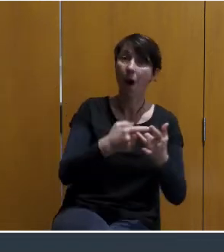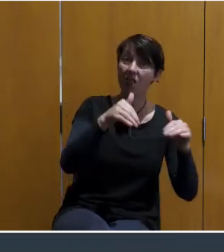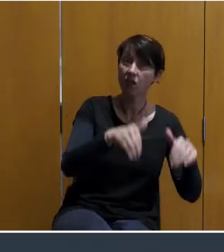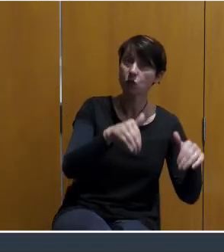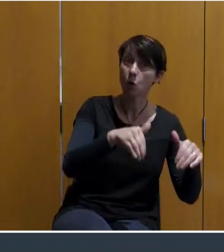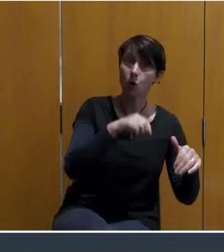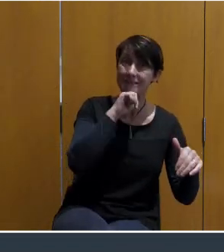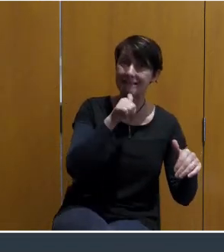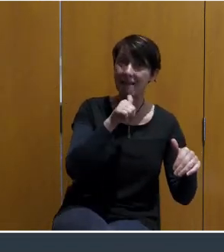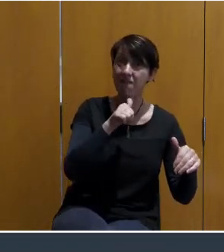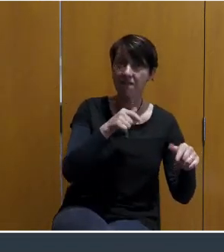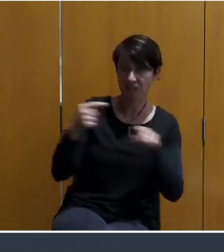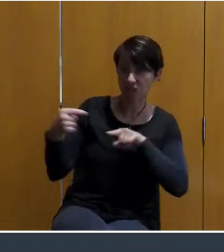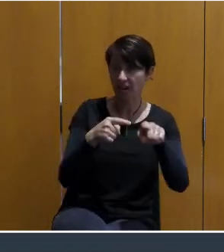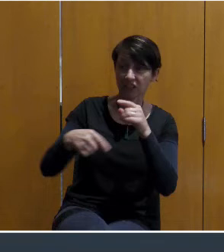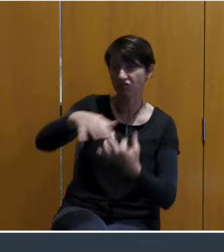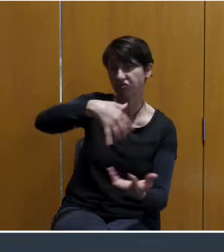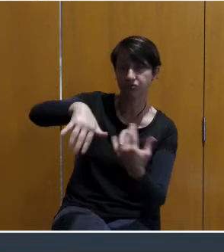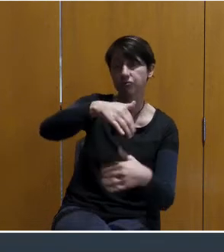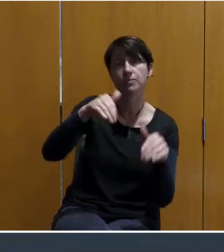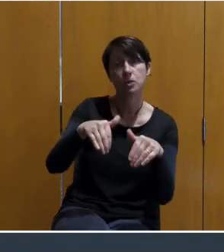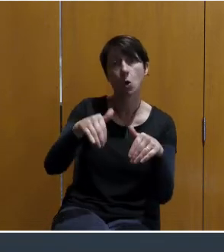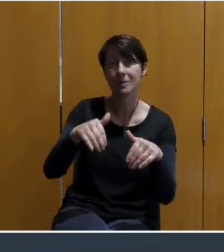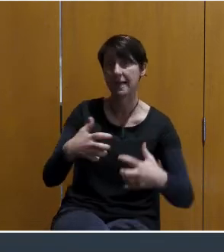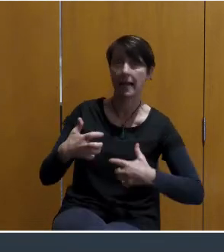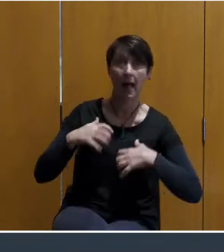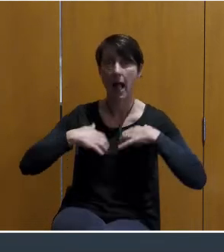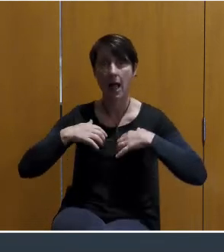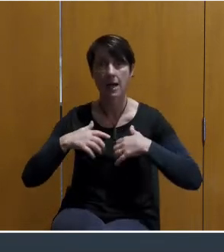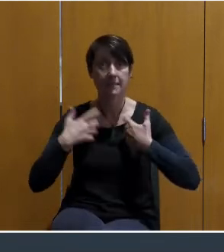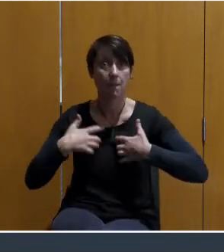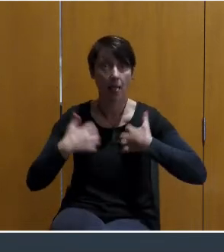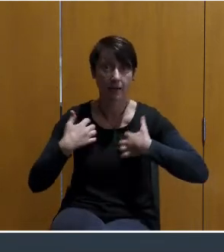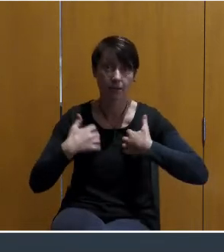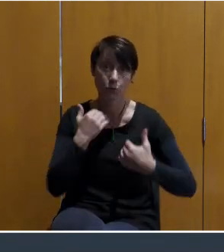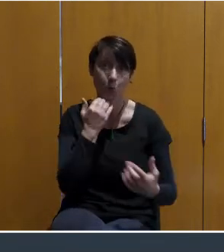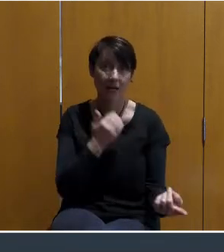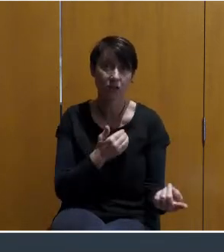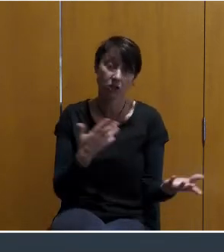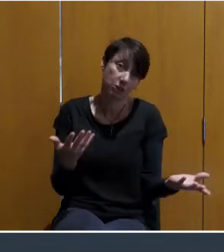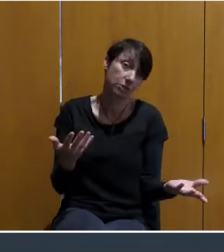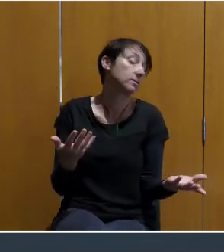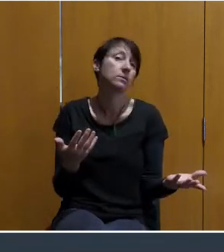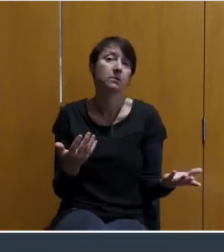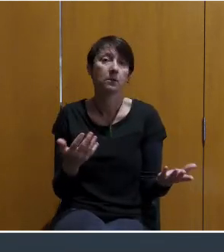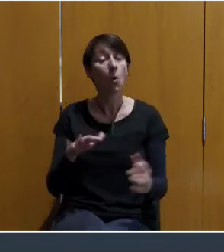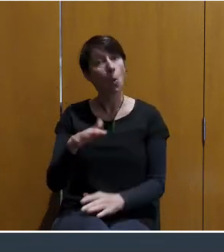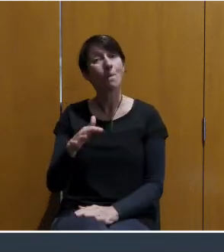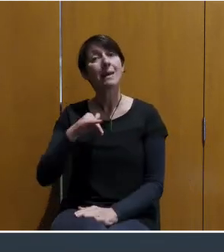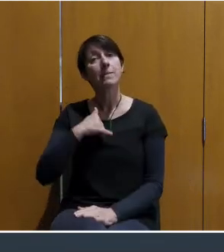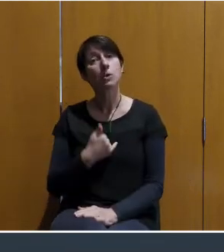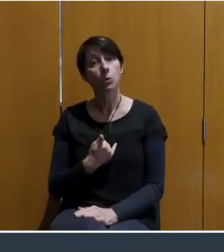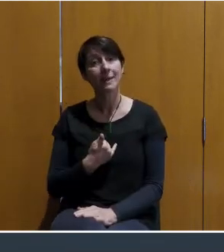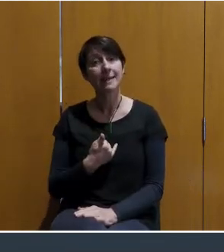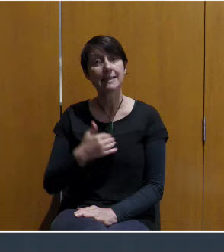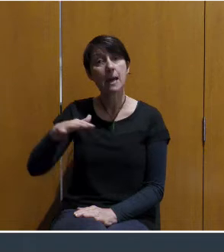easily, dogs that may be dog selective for one reason or another, wanting to practice your training and